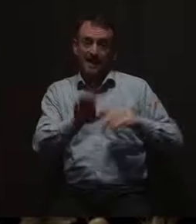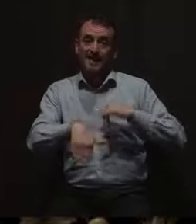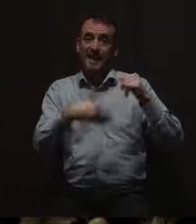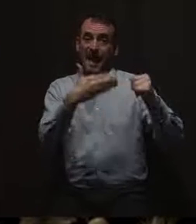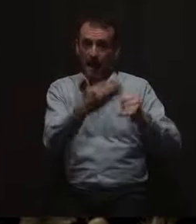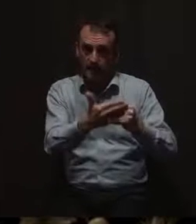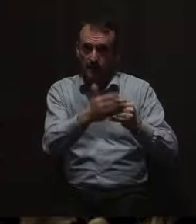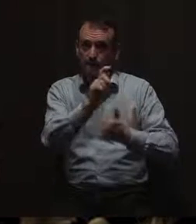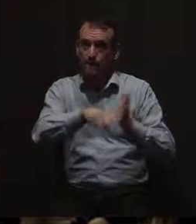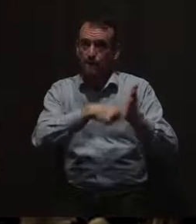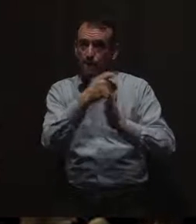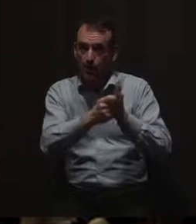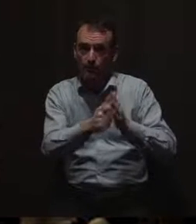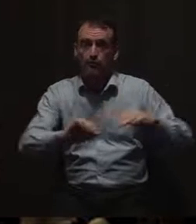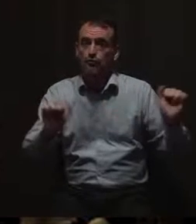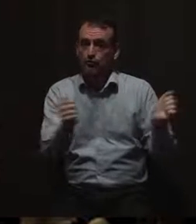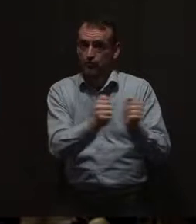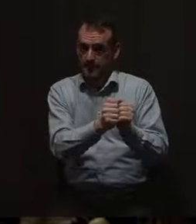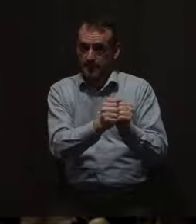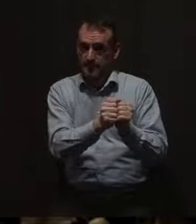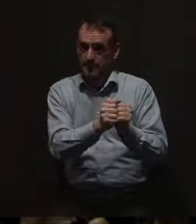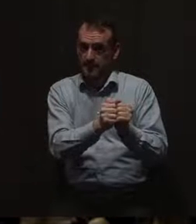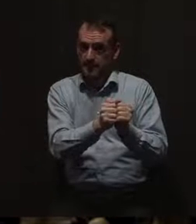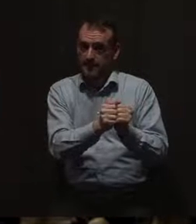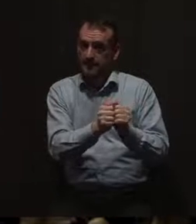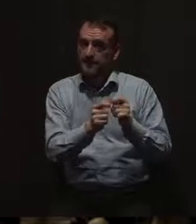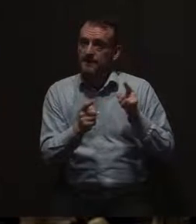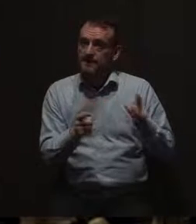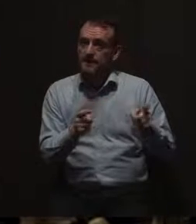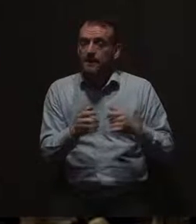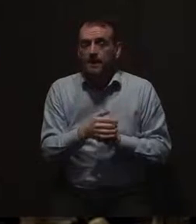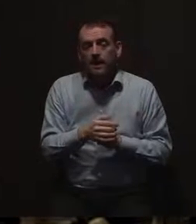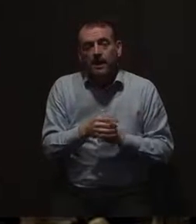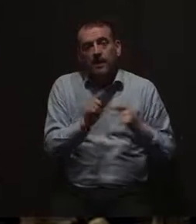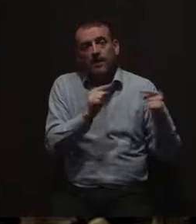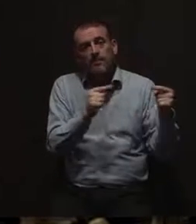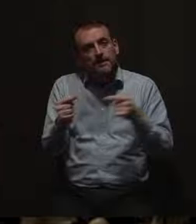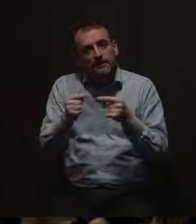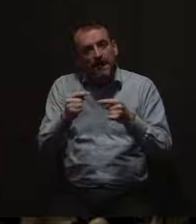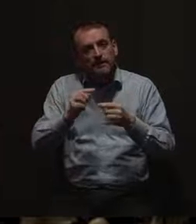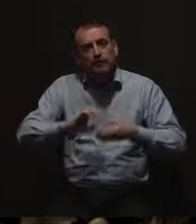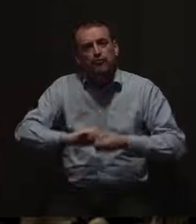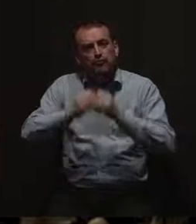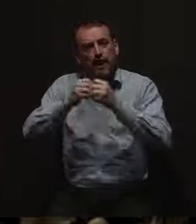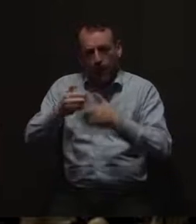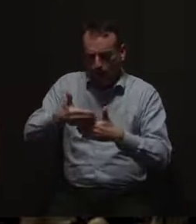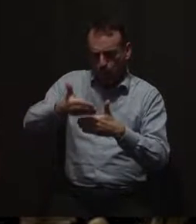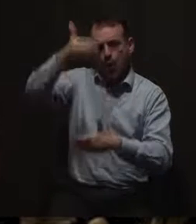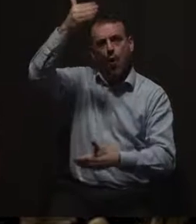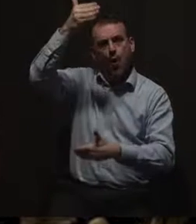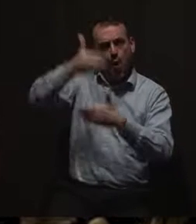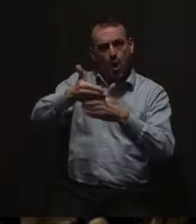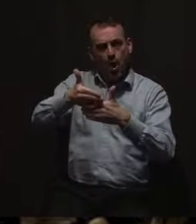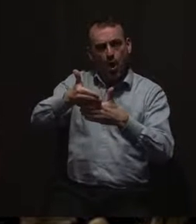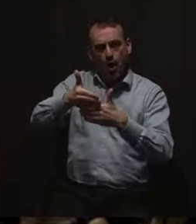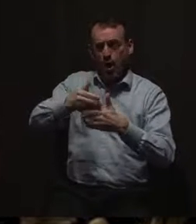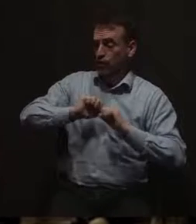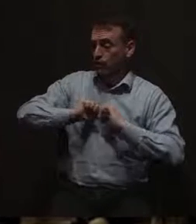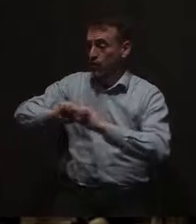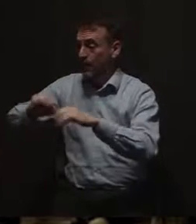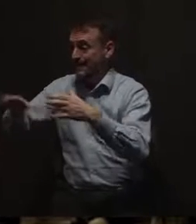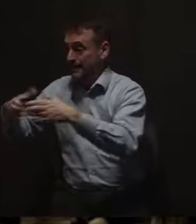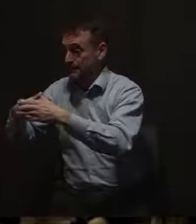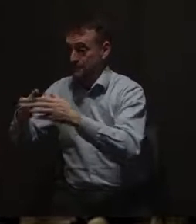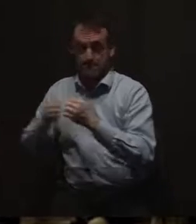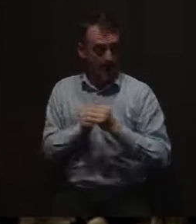As if these debates were wars. That's why, yeah, let's do that. Let's have two opposing sides and vote on it. Like Brexit, that went